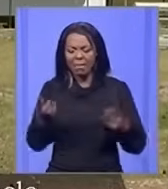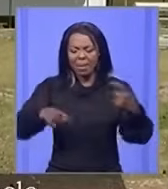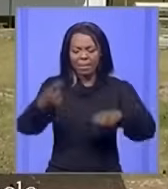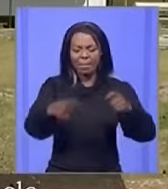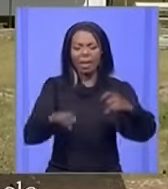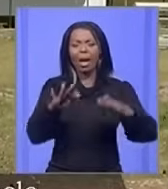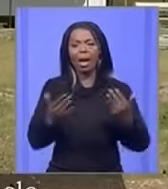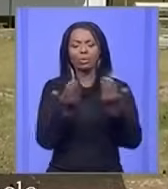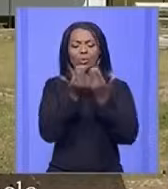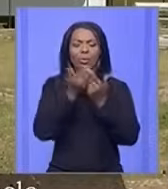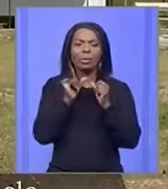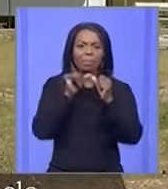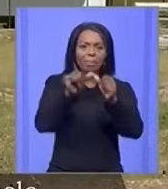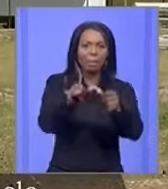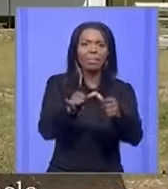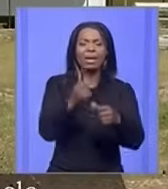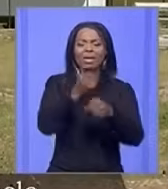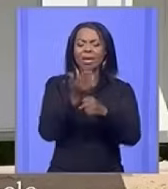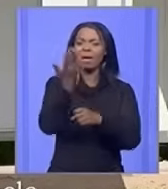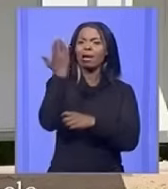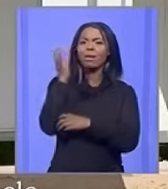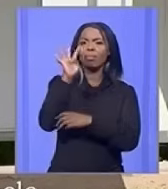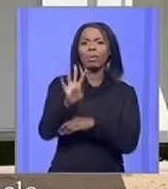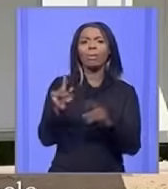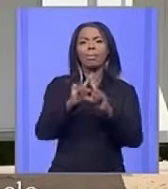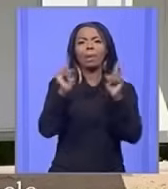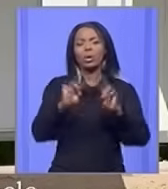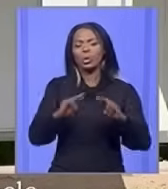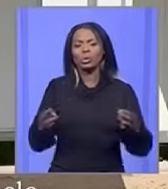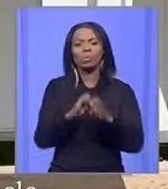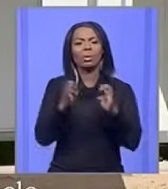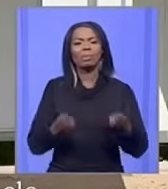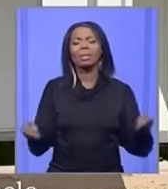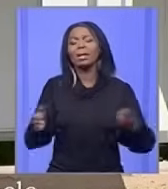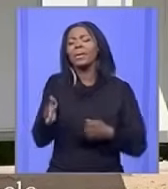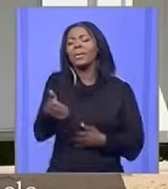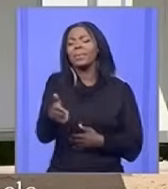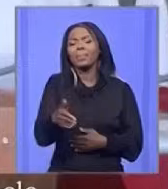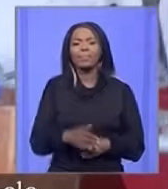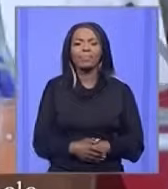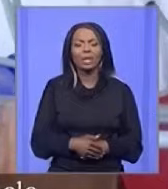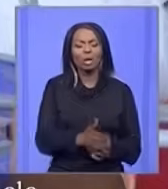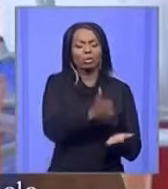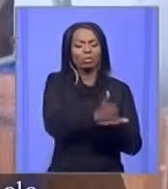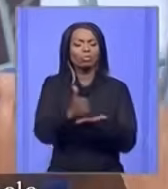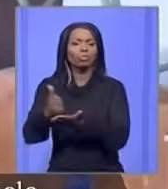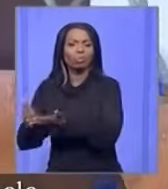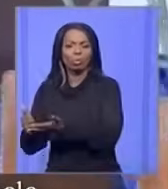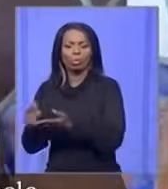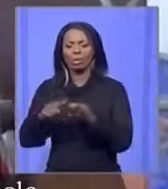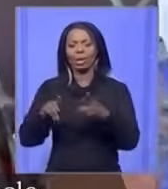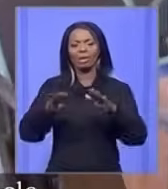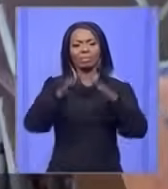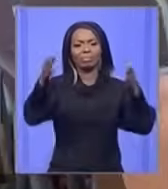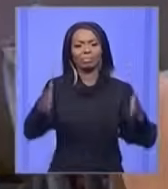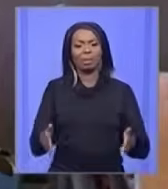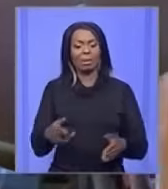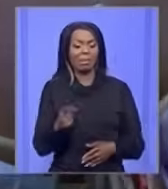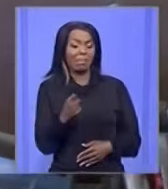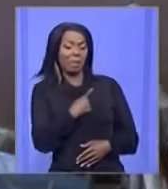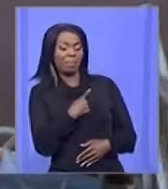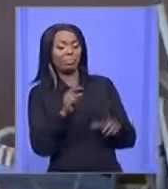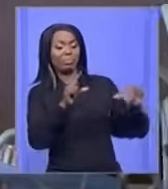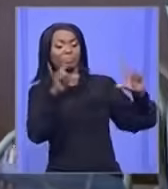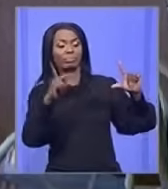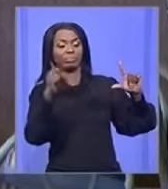sale sekolo se thehwa se ntse se hloka disebediswa. Ditulo le ditafole tseo le di bonang ke tse